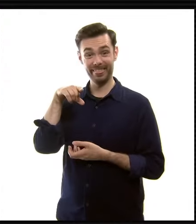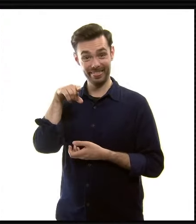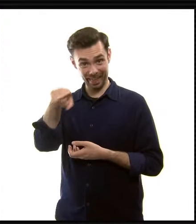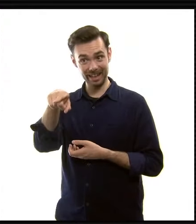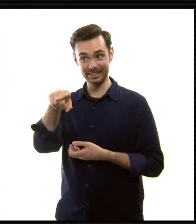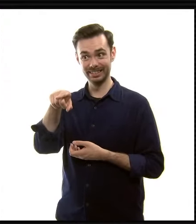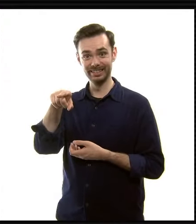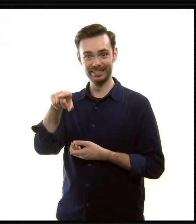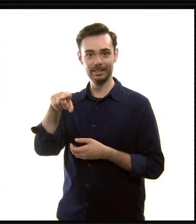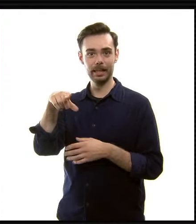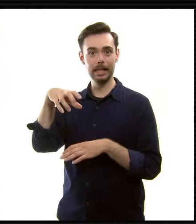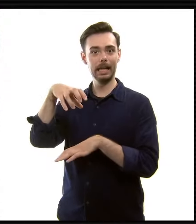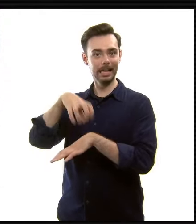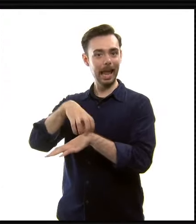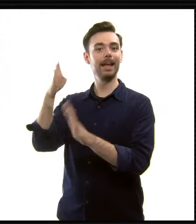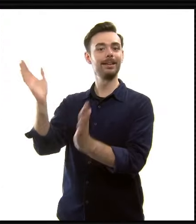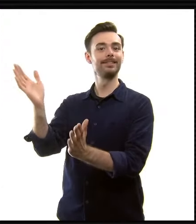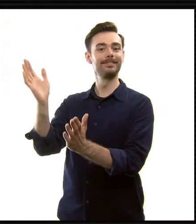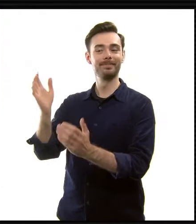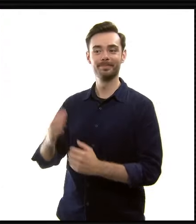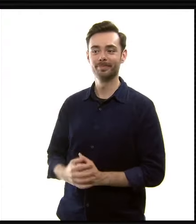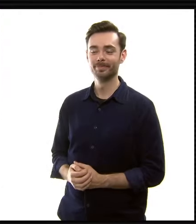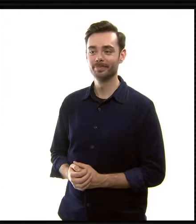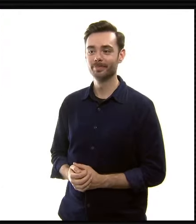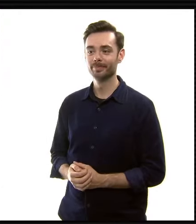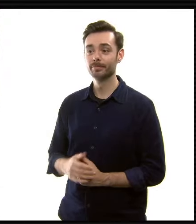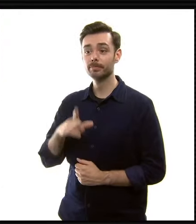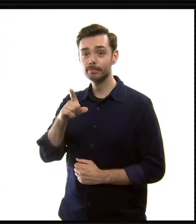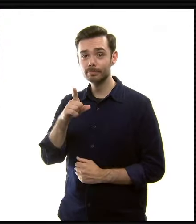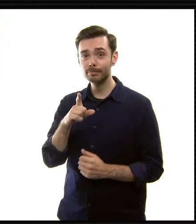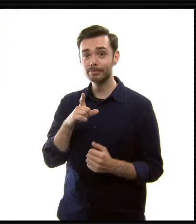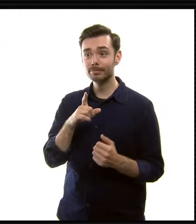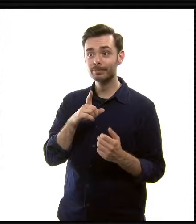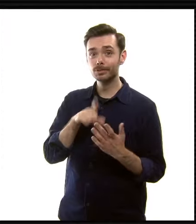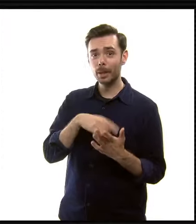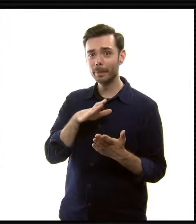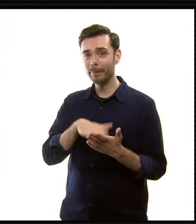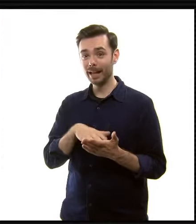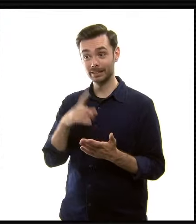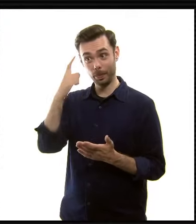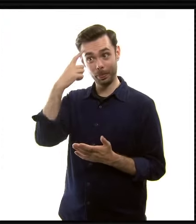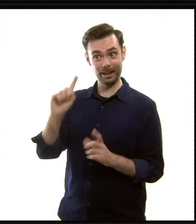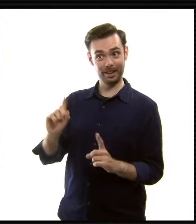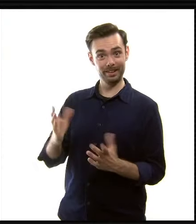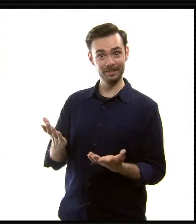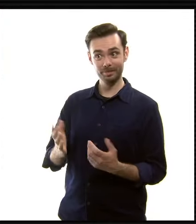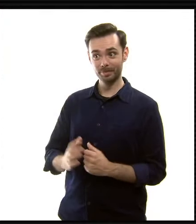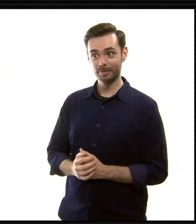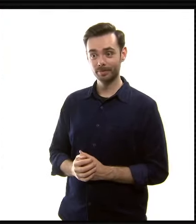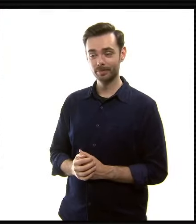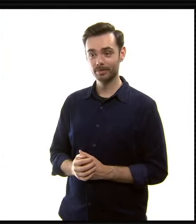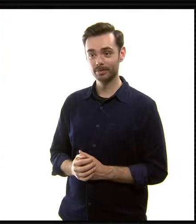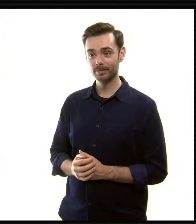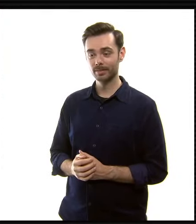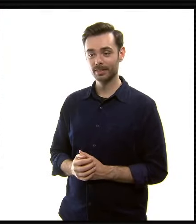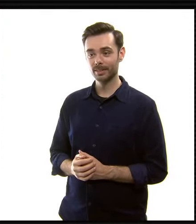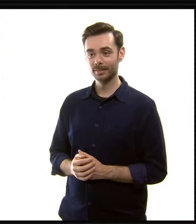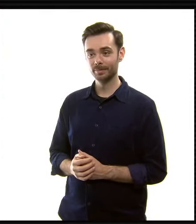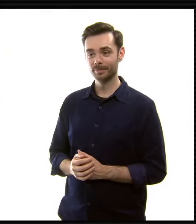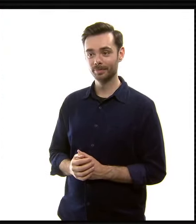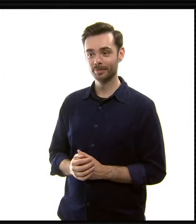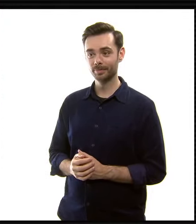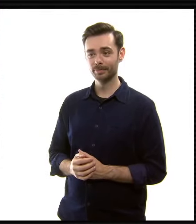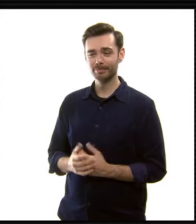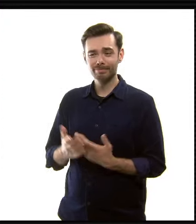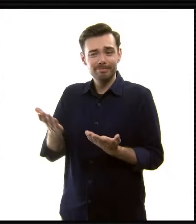right. Jamie, Matt, what do you think? What are your thoughts? Yeah, I mean, wow, this is amazing. You can just